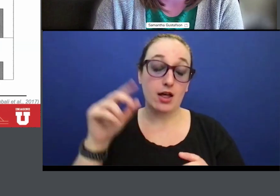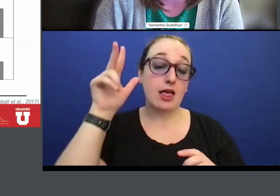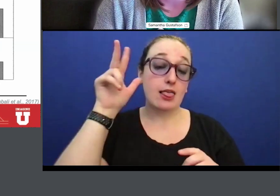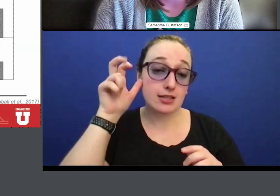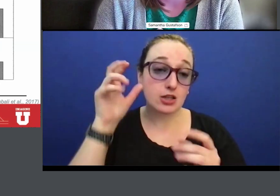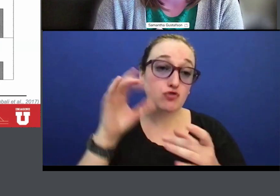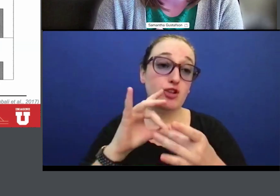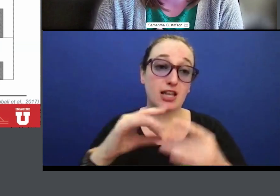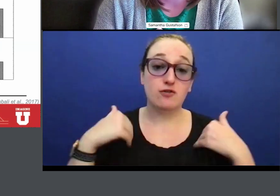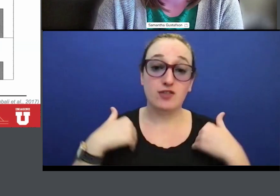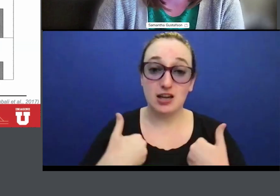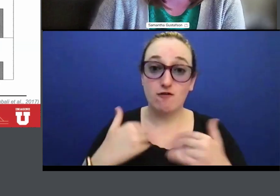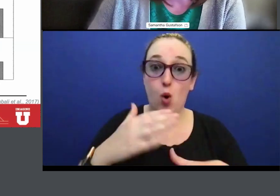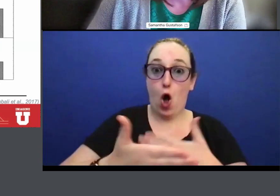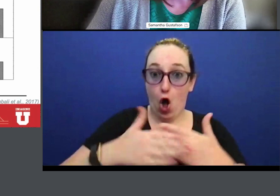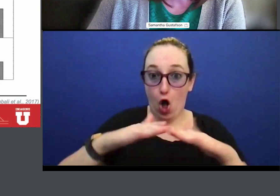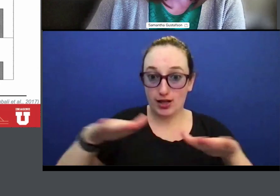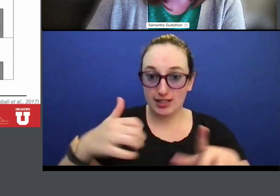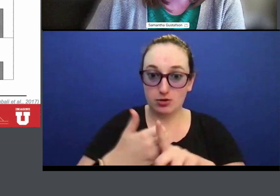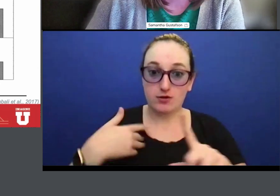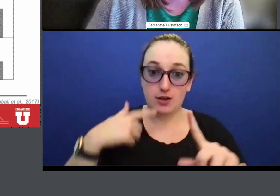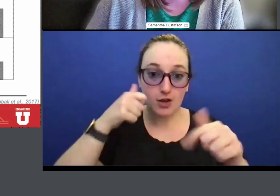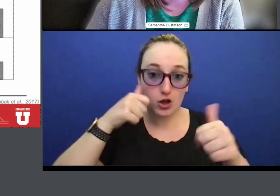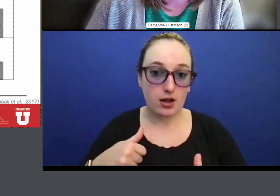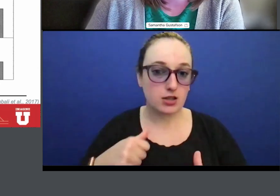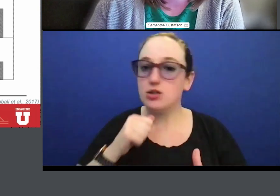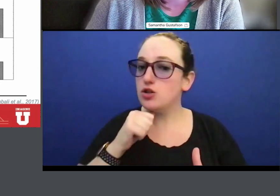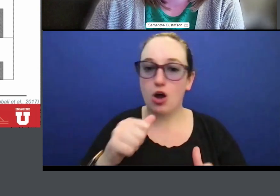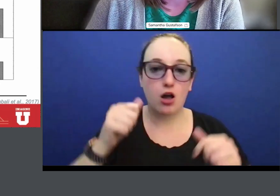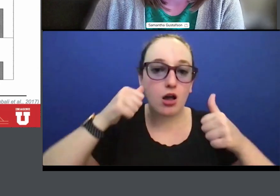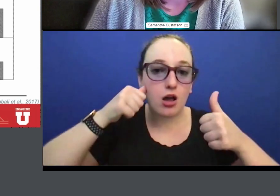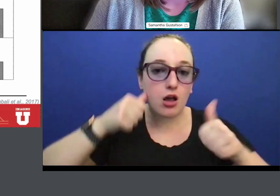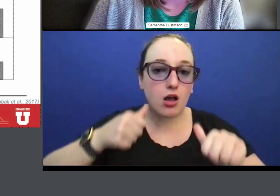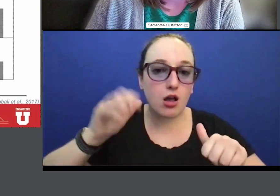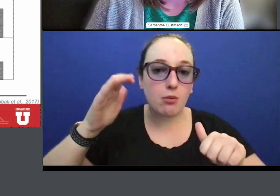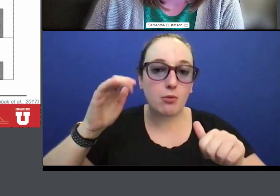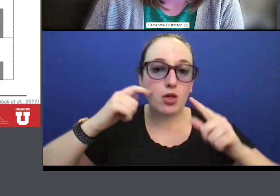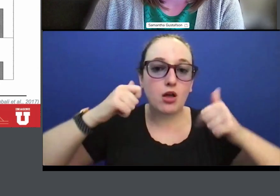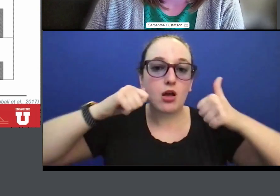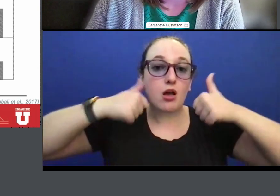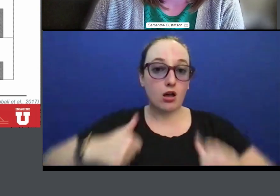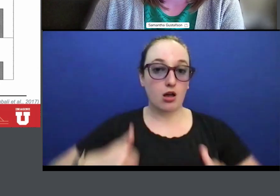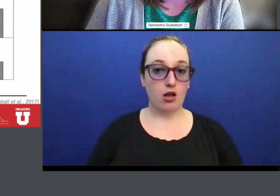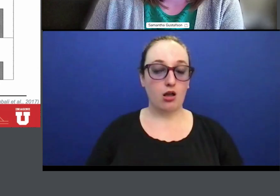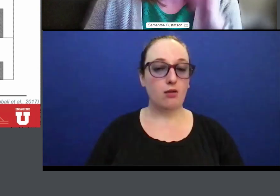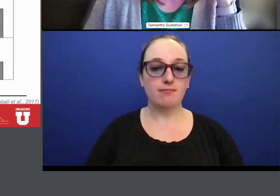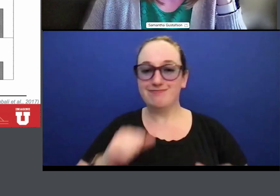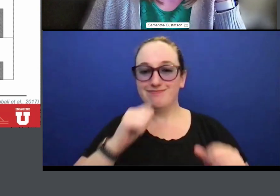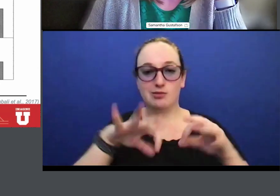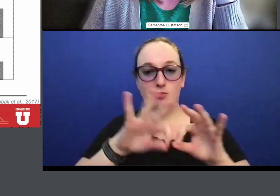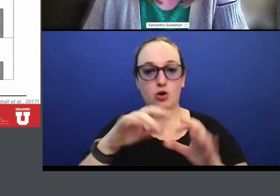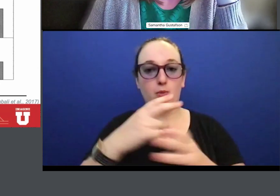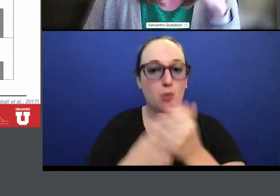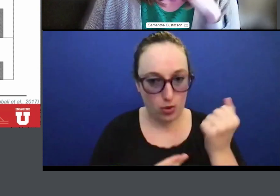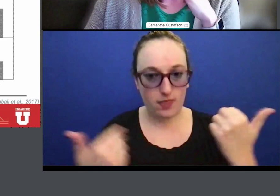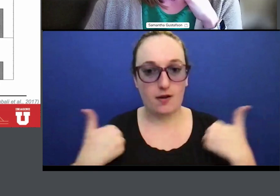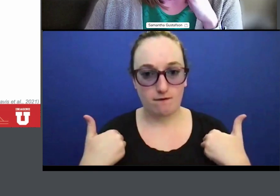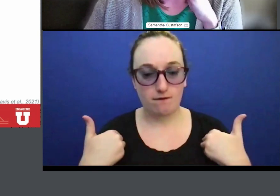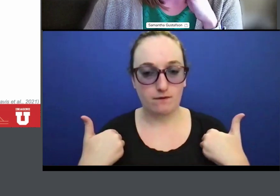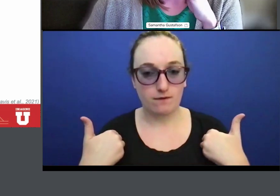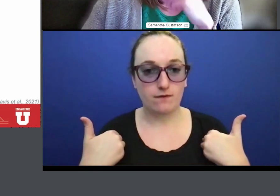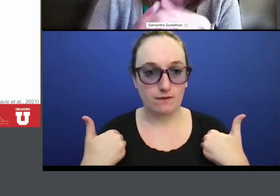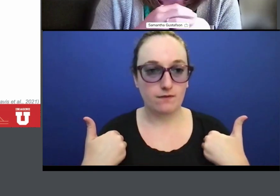all children with hearing loss, regardless of the degree or the configuration.